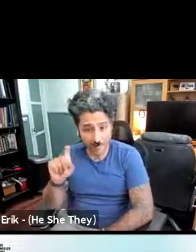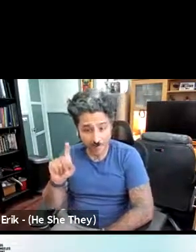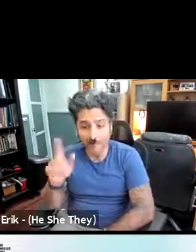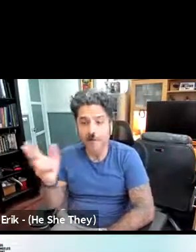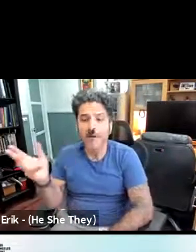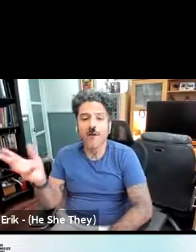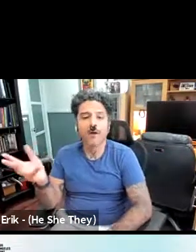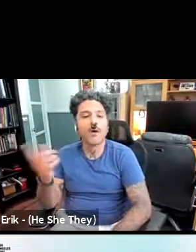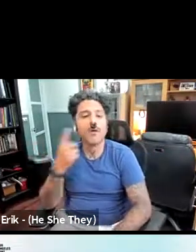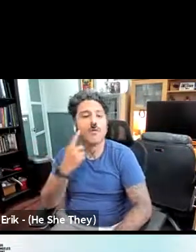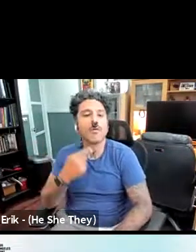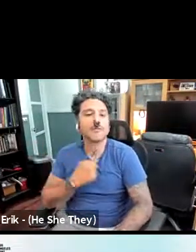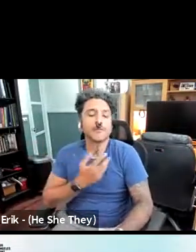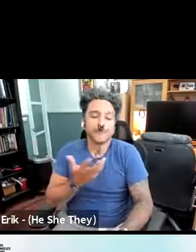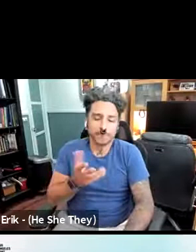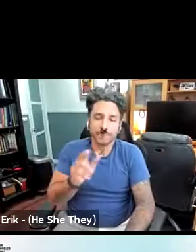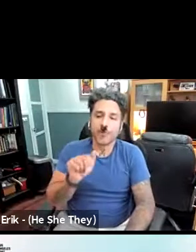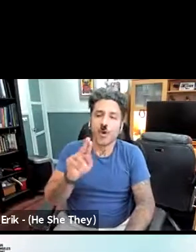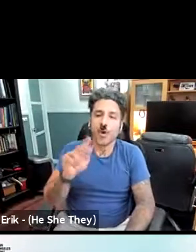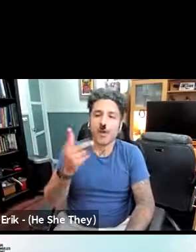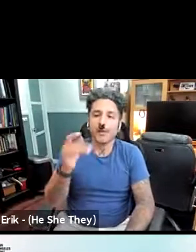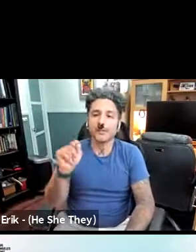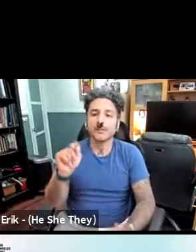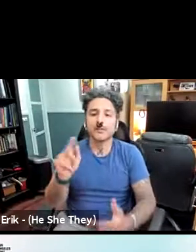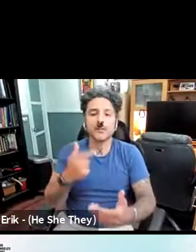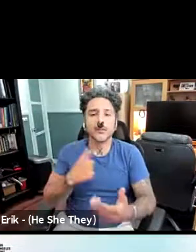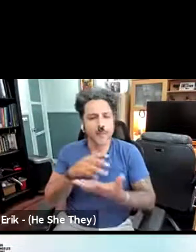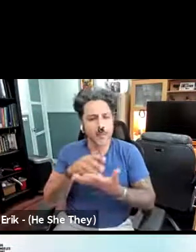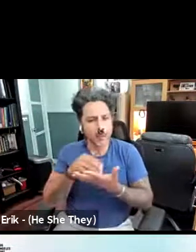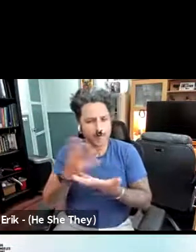For me, I'm learning what it means to